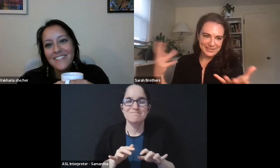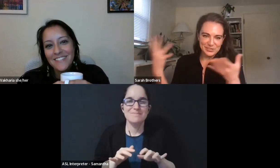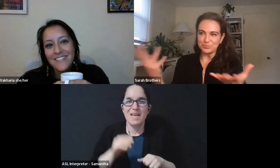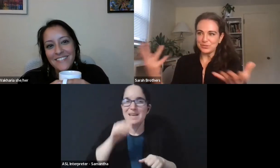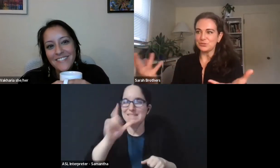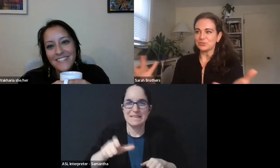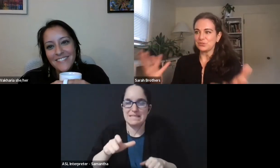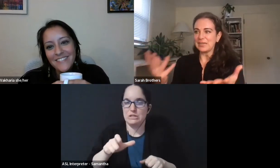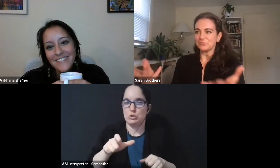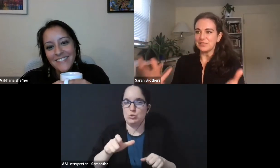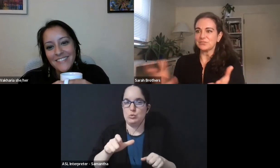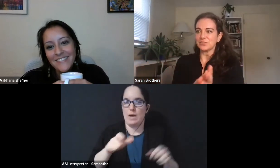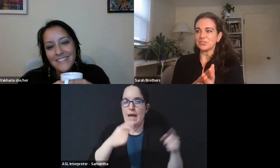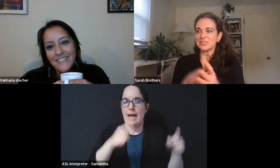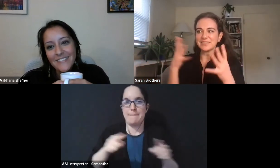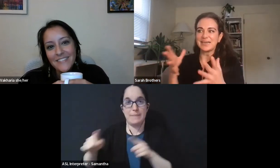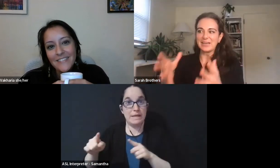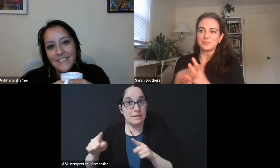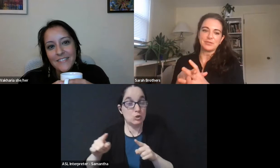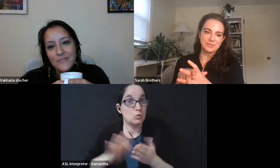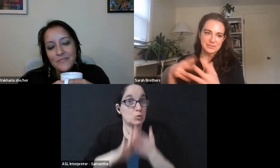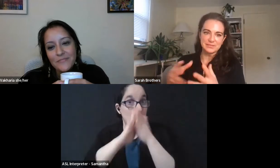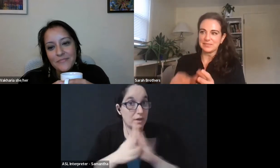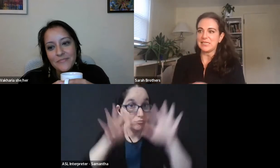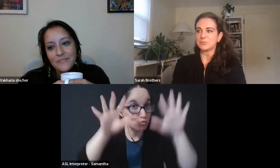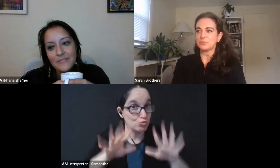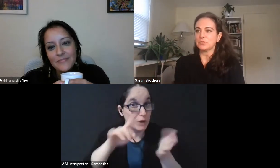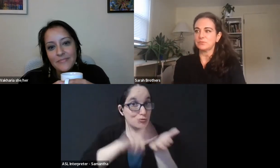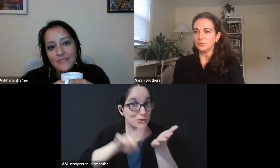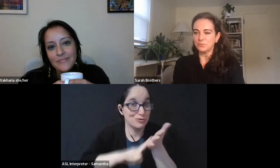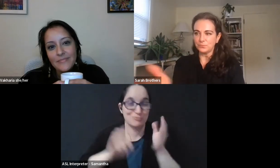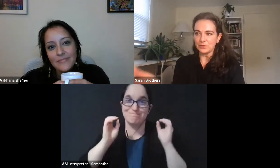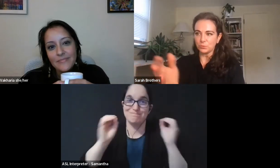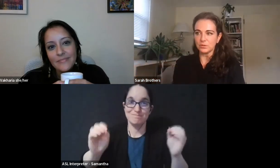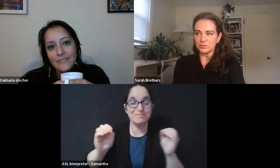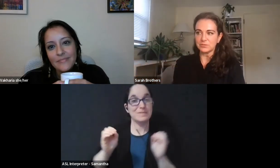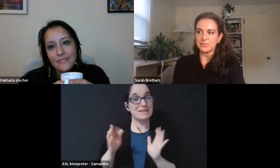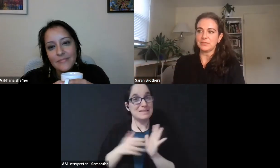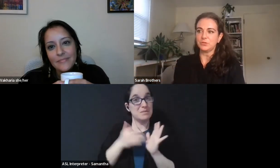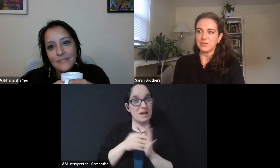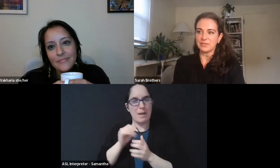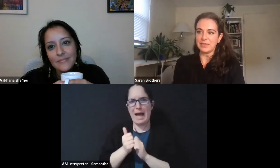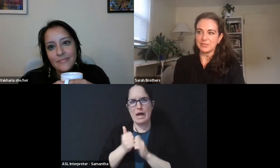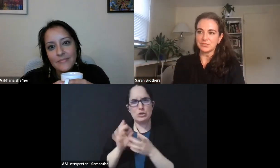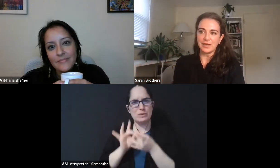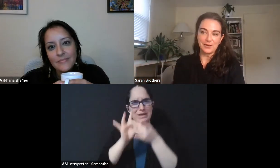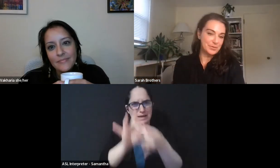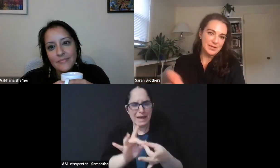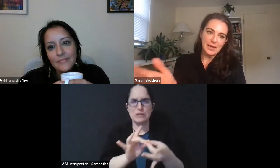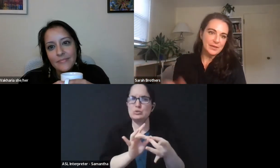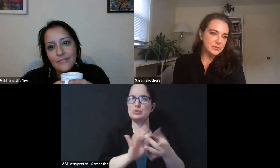that way to produce great research. It doesn't have to privilege this engagement with the written word to be community